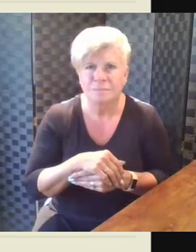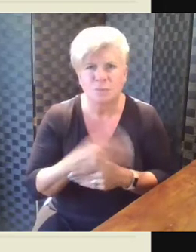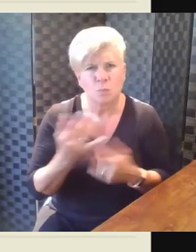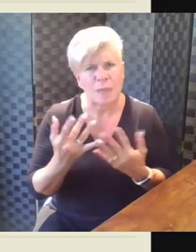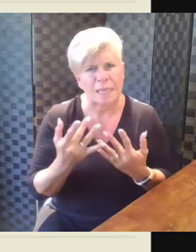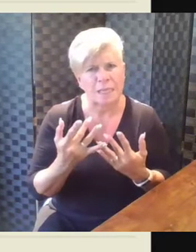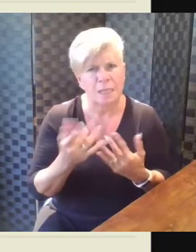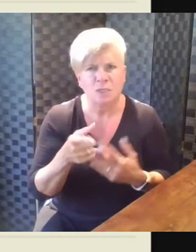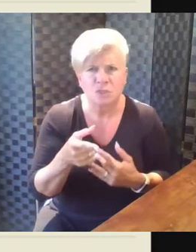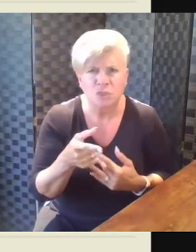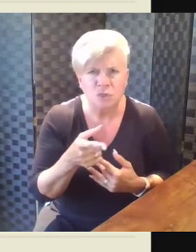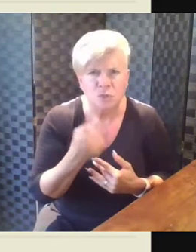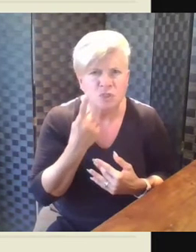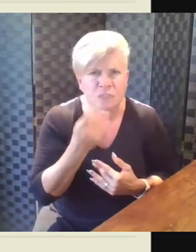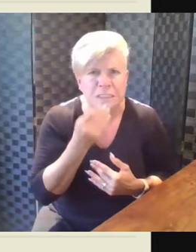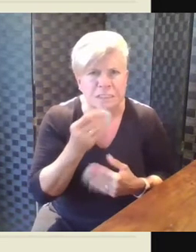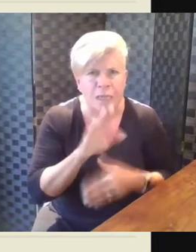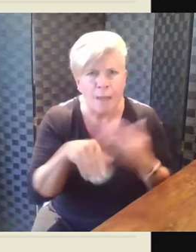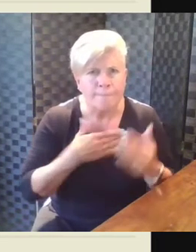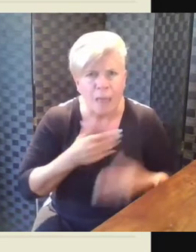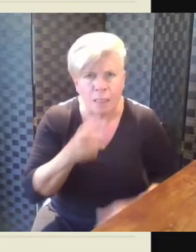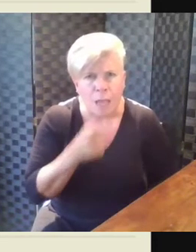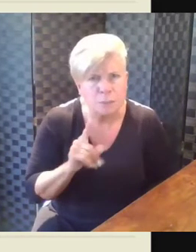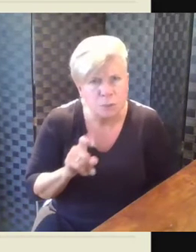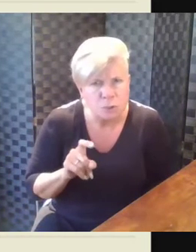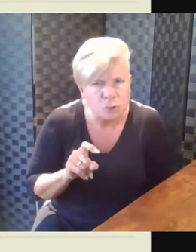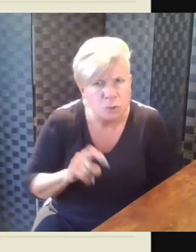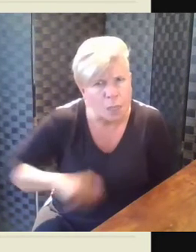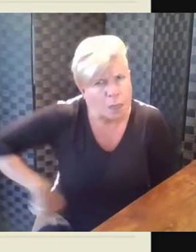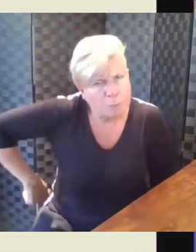Wait, did you just eat my lunch?